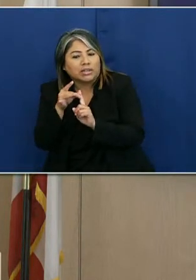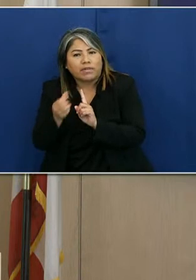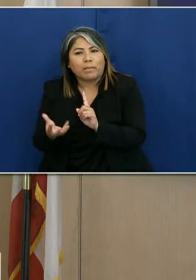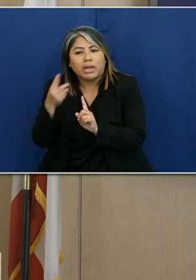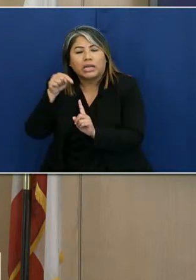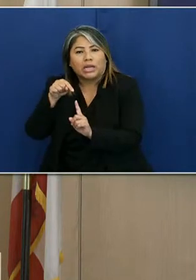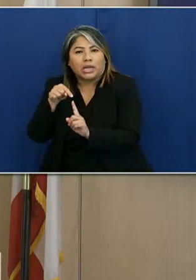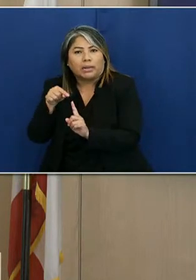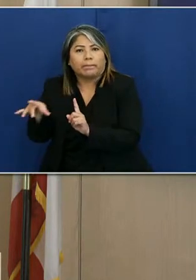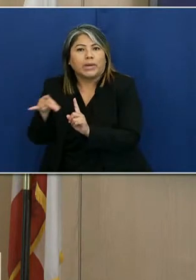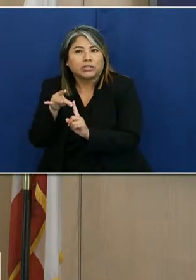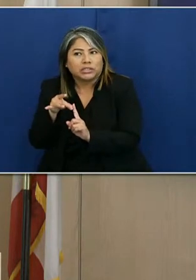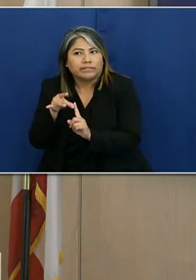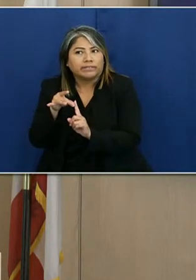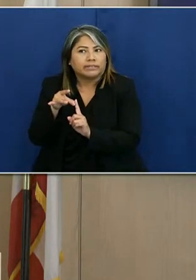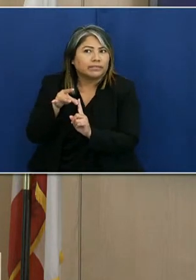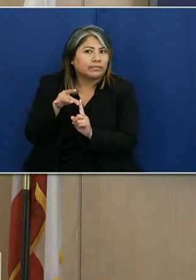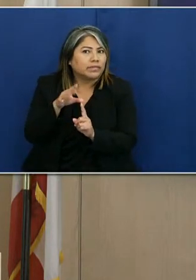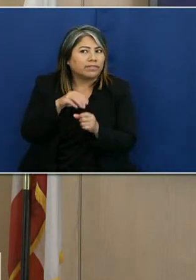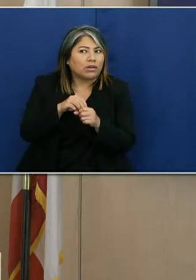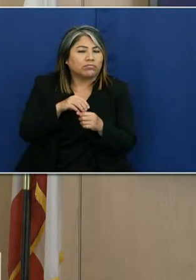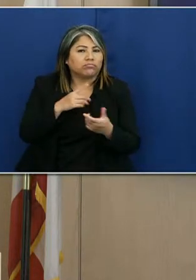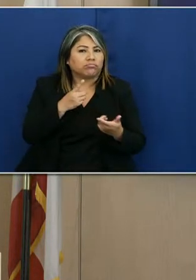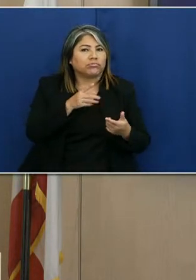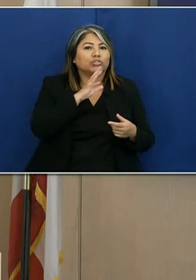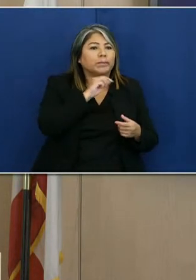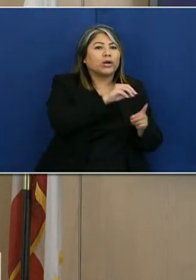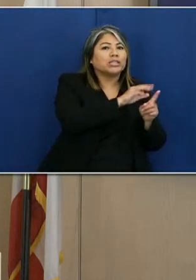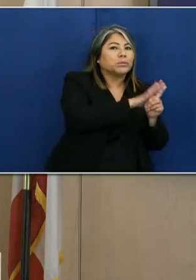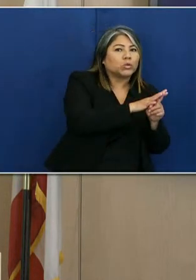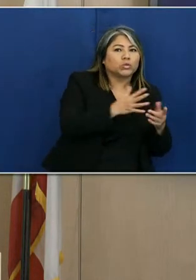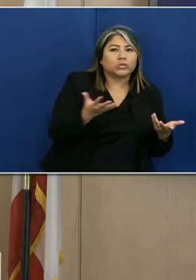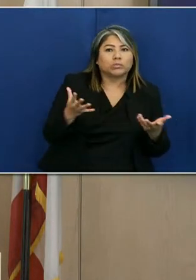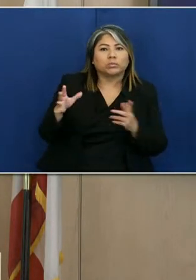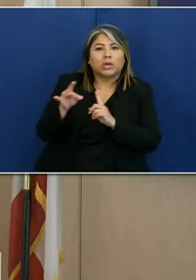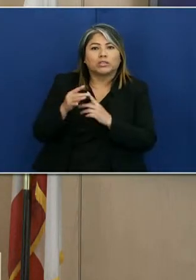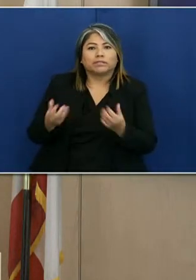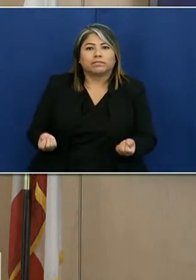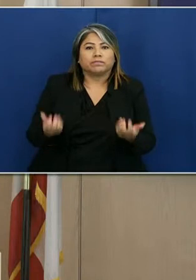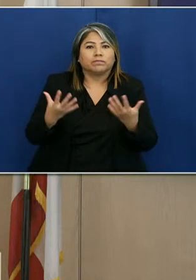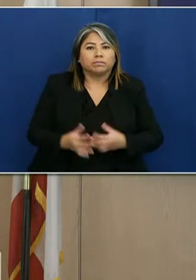these, that kind of generated these exposures? Okay, Dr. McDonald's going to respond.